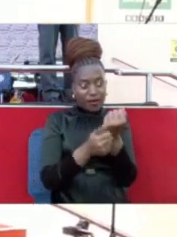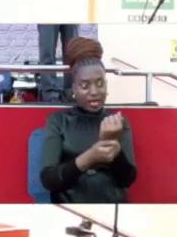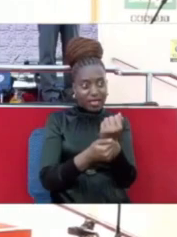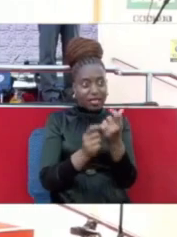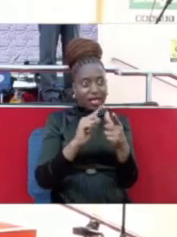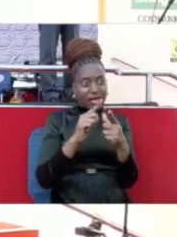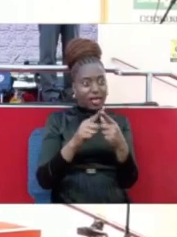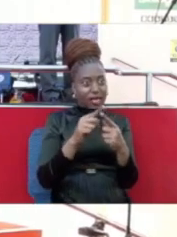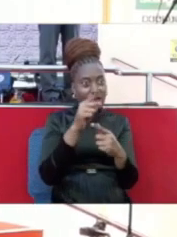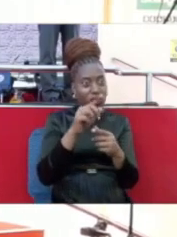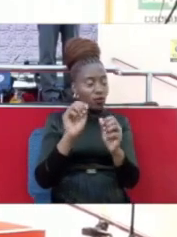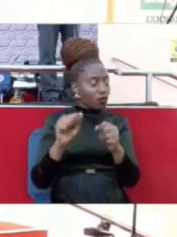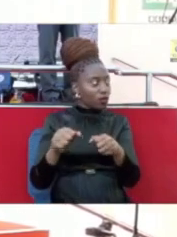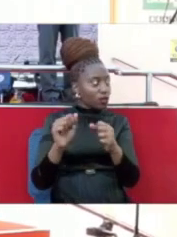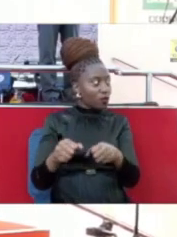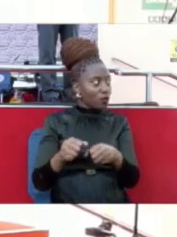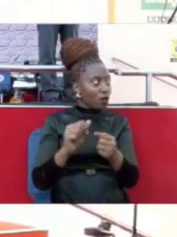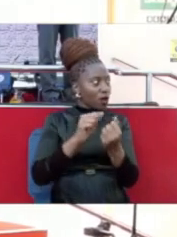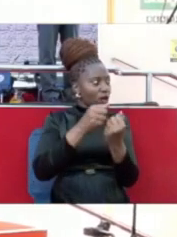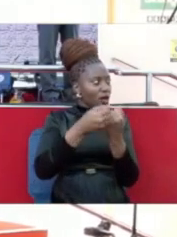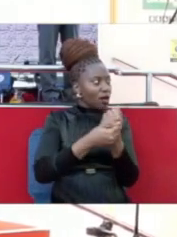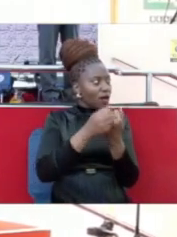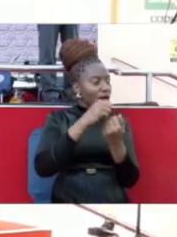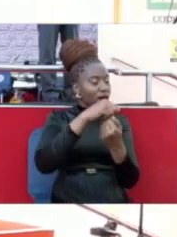Say it again so everybody can hear you. Okay.